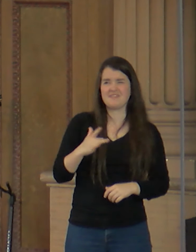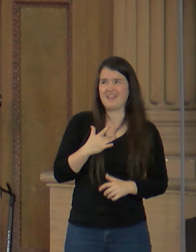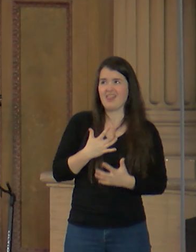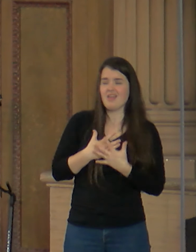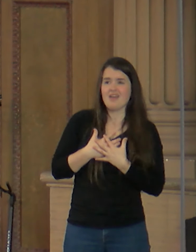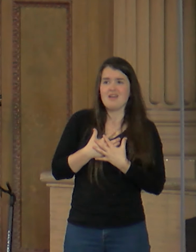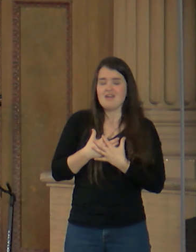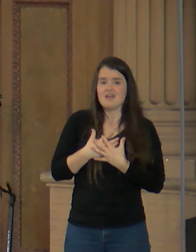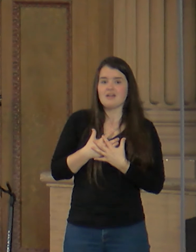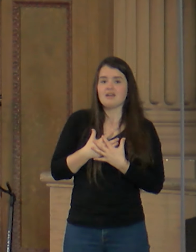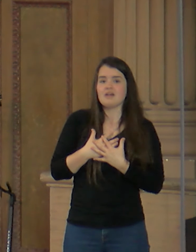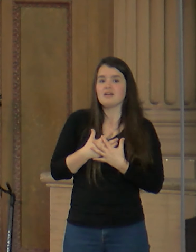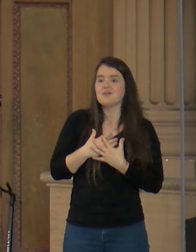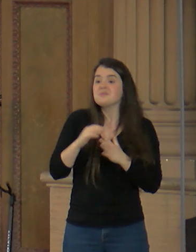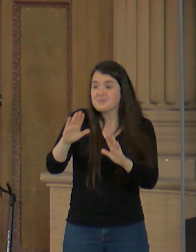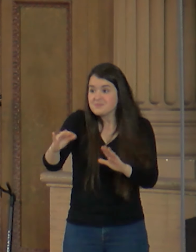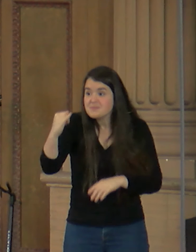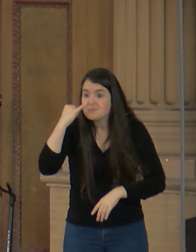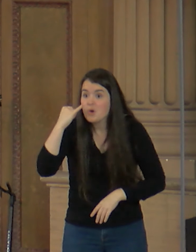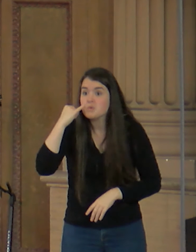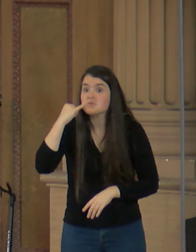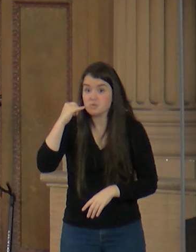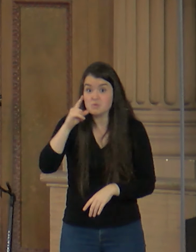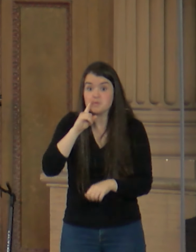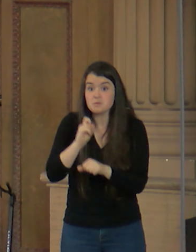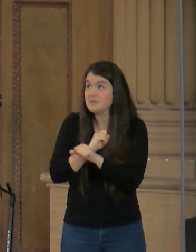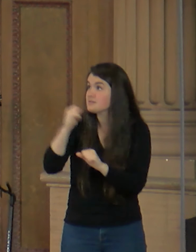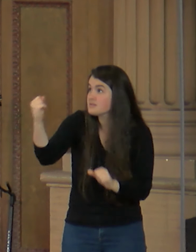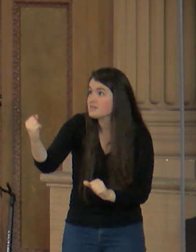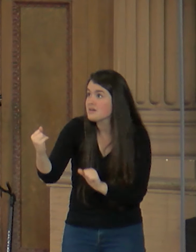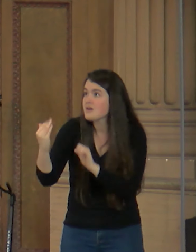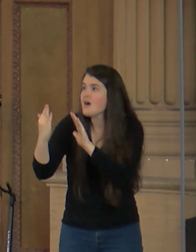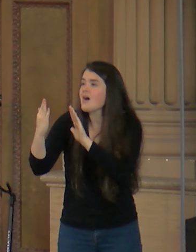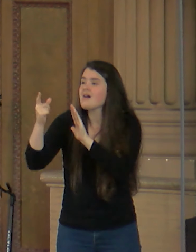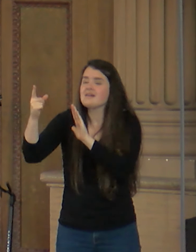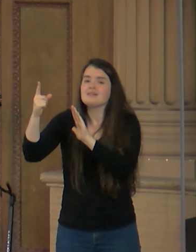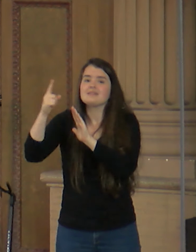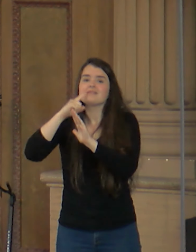But what if when you return, you find a God who's kind,